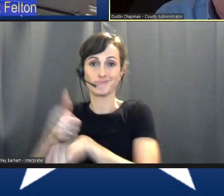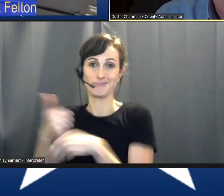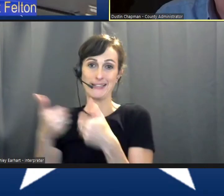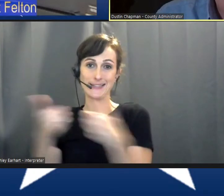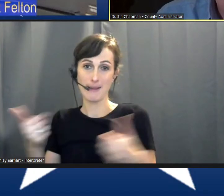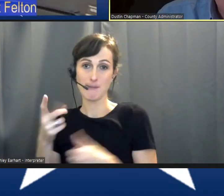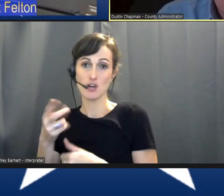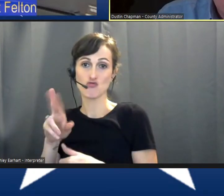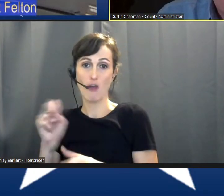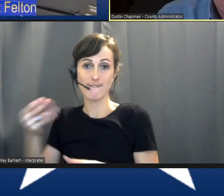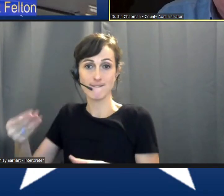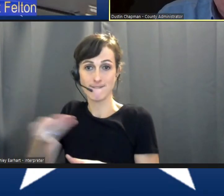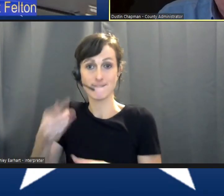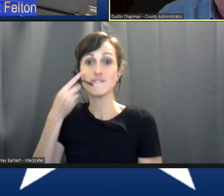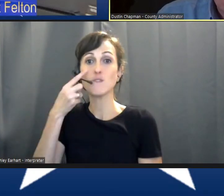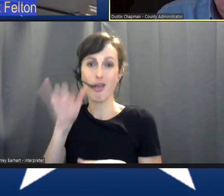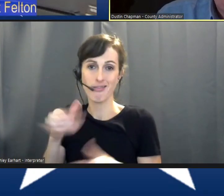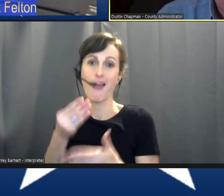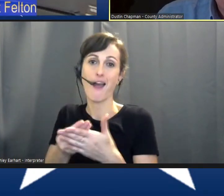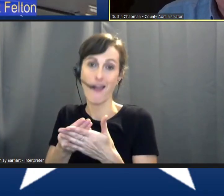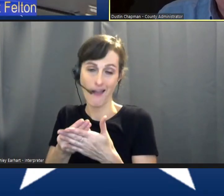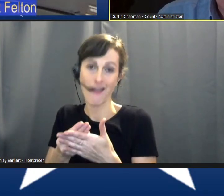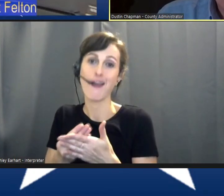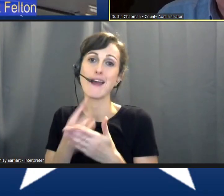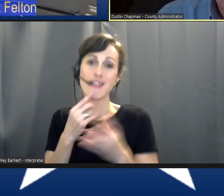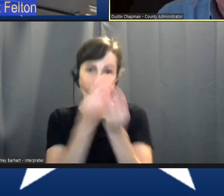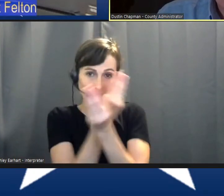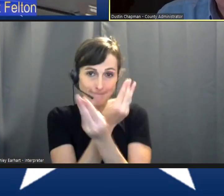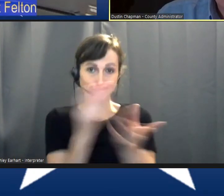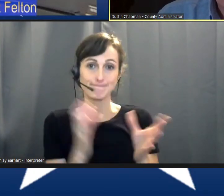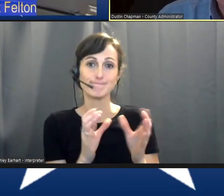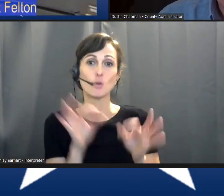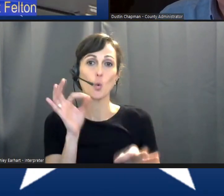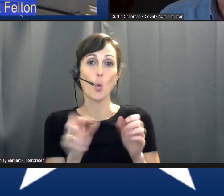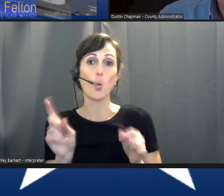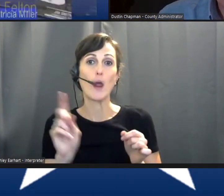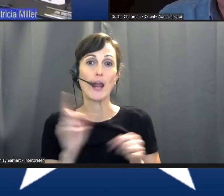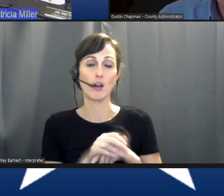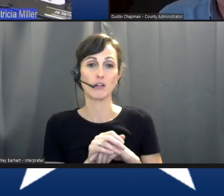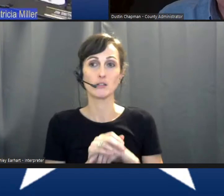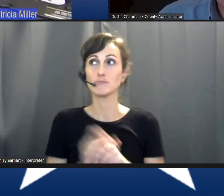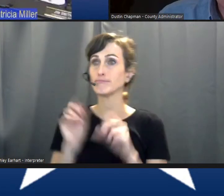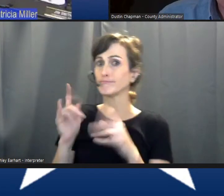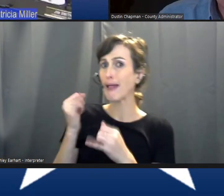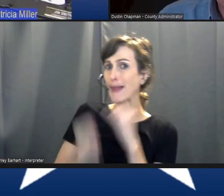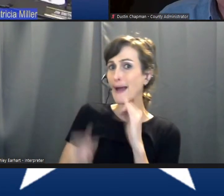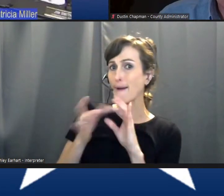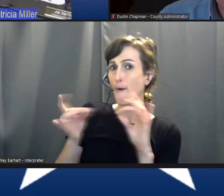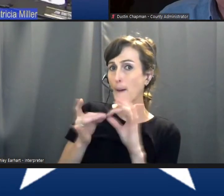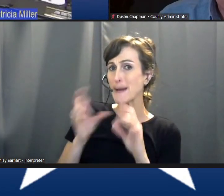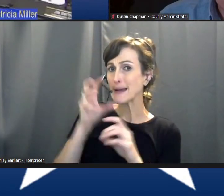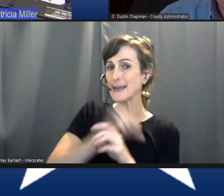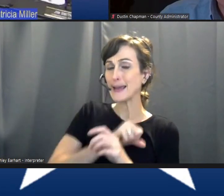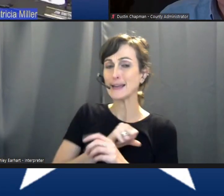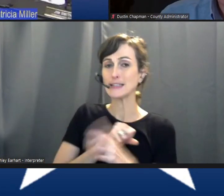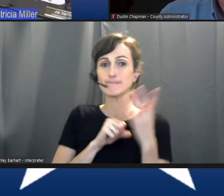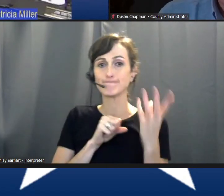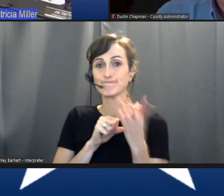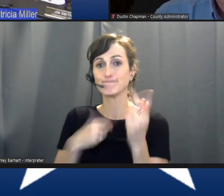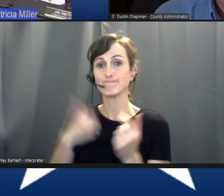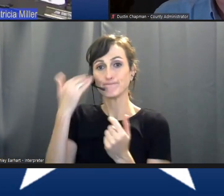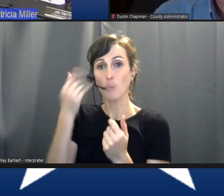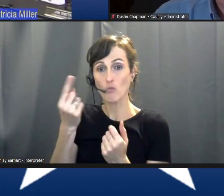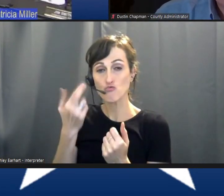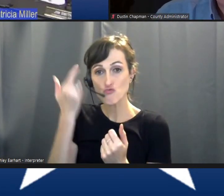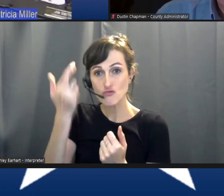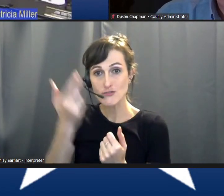ARPA, but we'll get that set up and communicated to the court. And I guess my last comment would be, I know one of the reasons